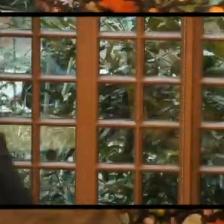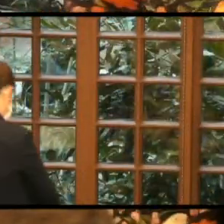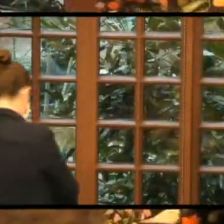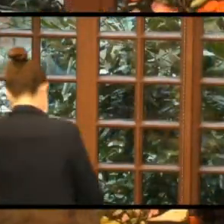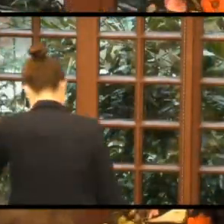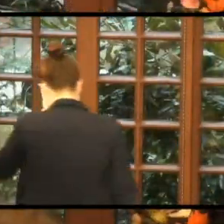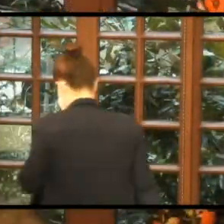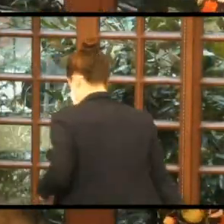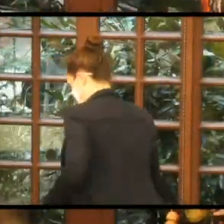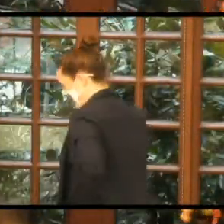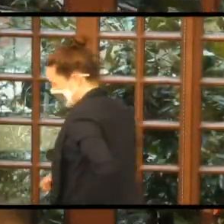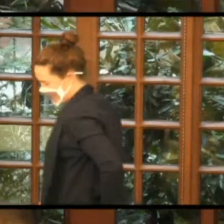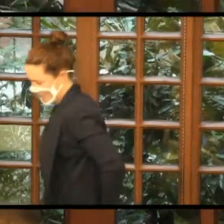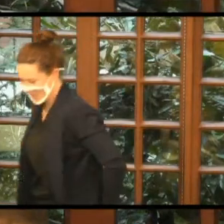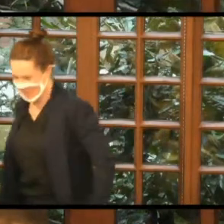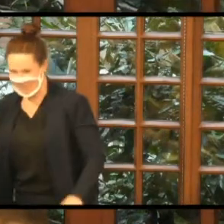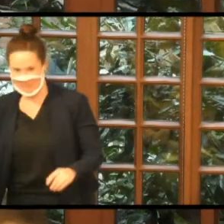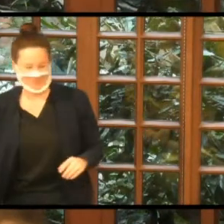Wow, that was